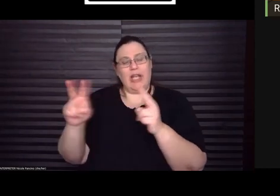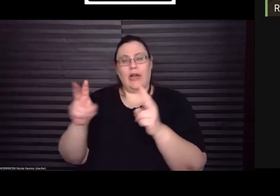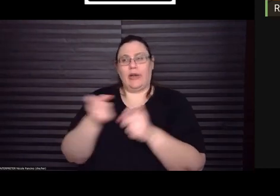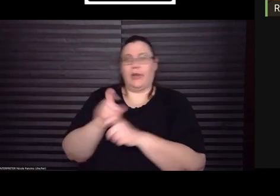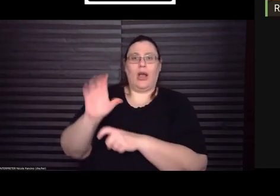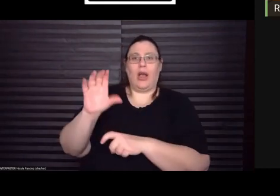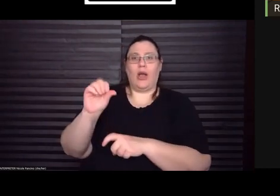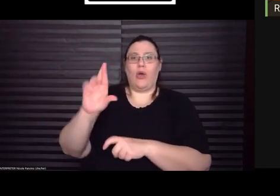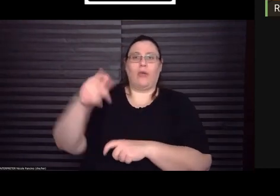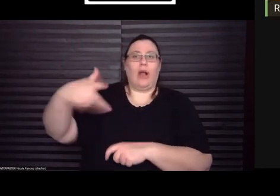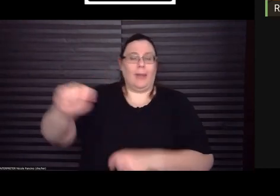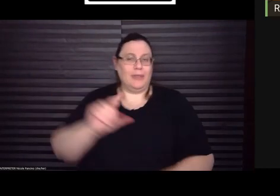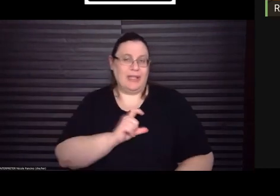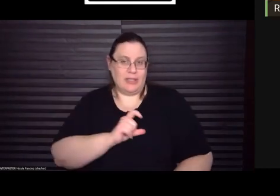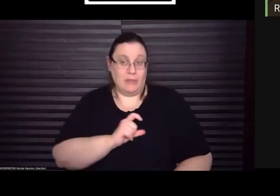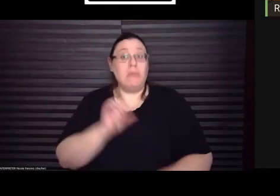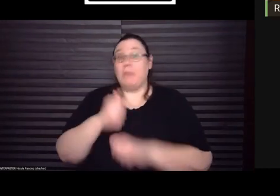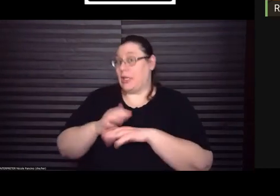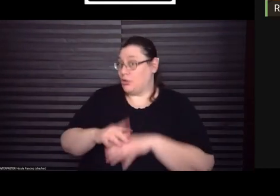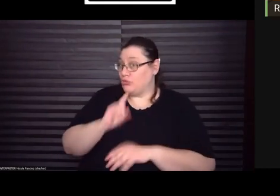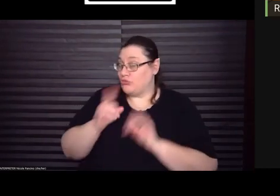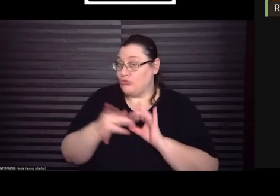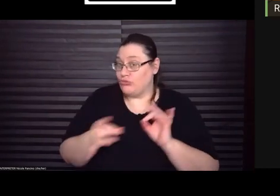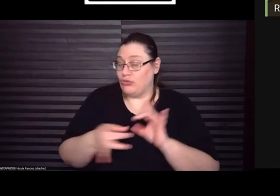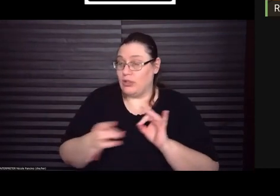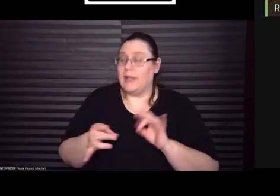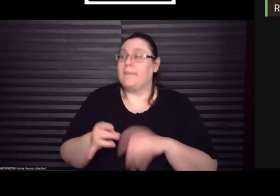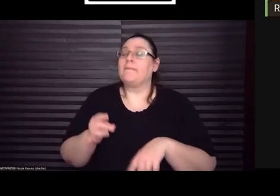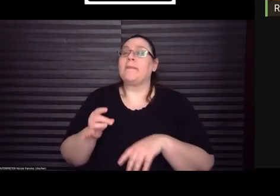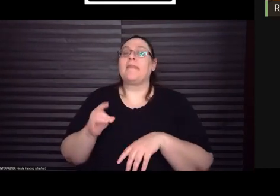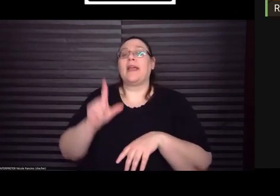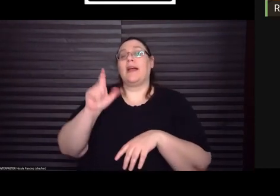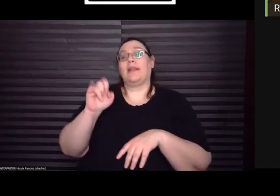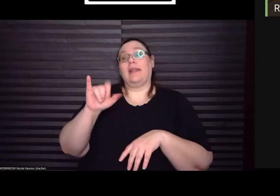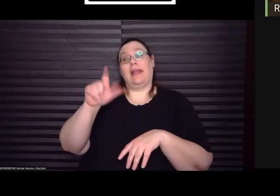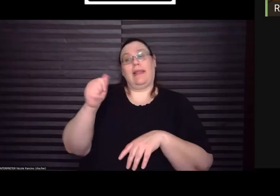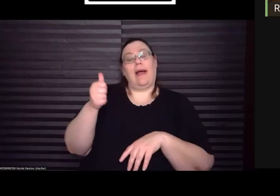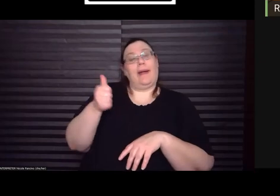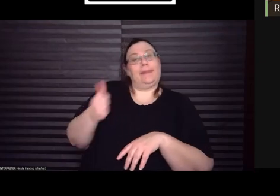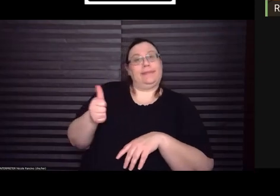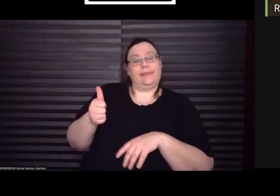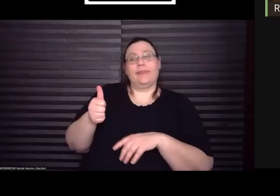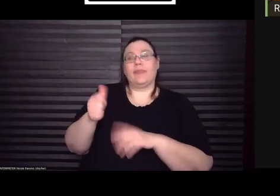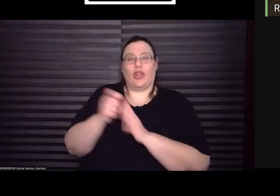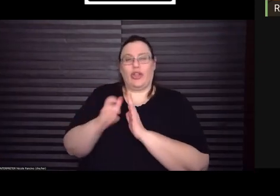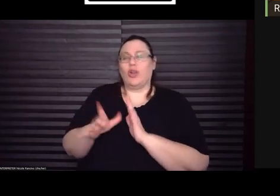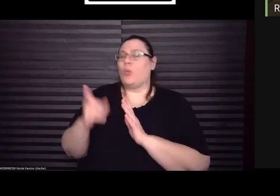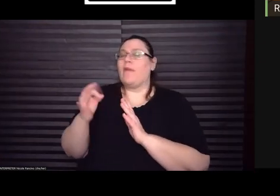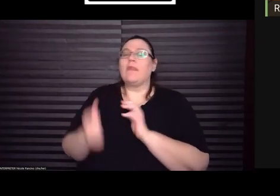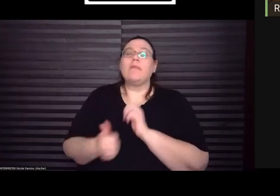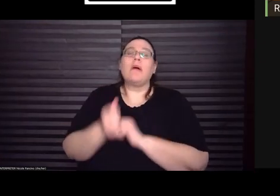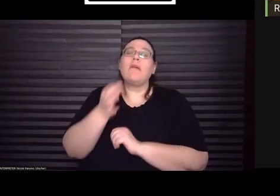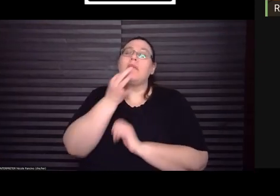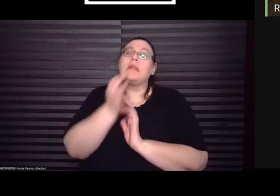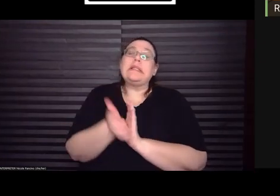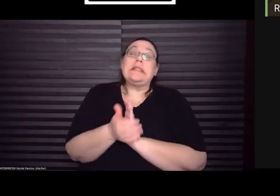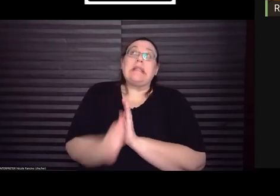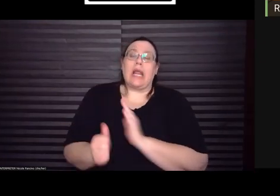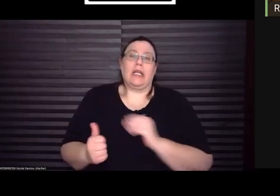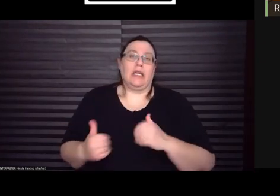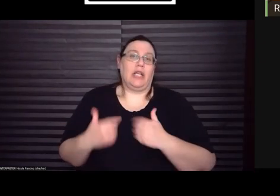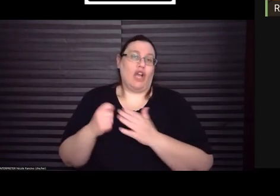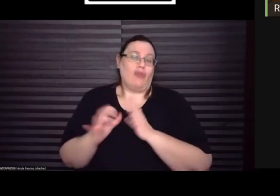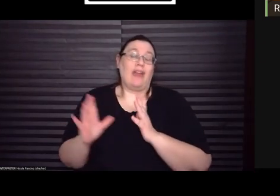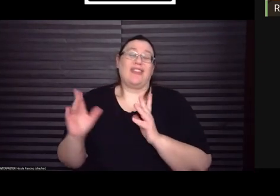very corrupt police officers. It's based on a true story. And Layla is one of the most talented